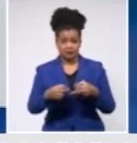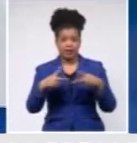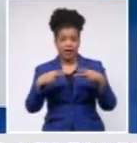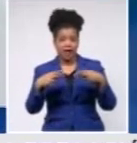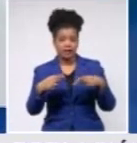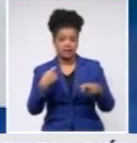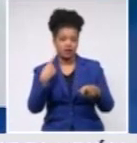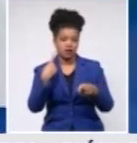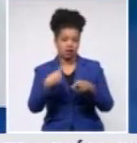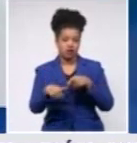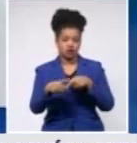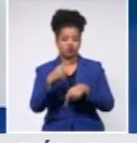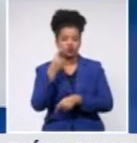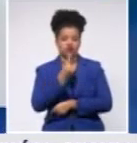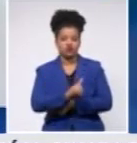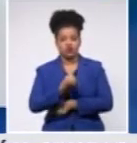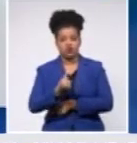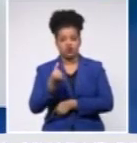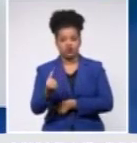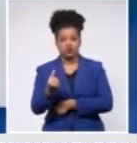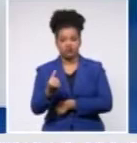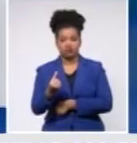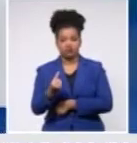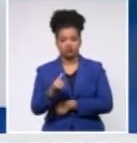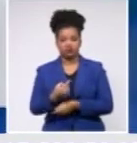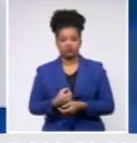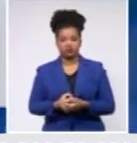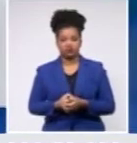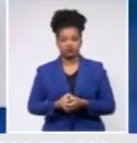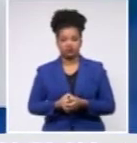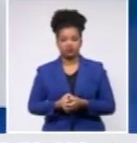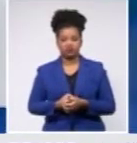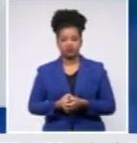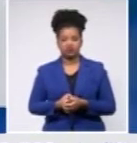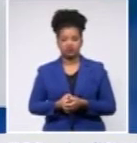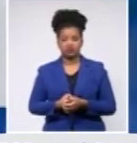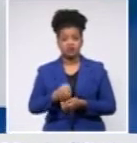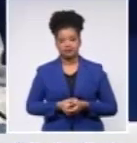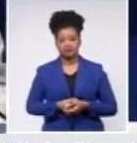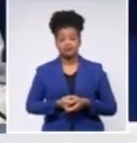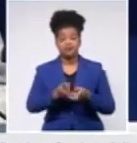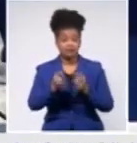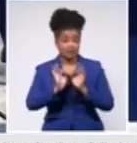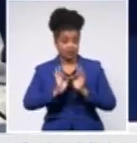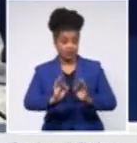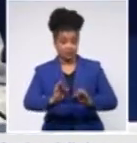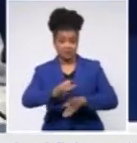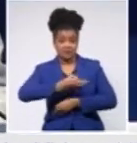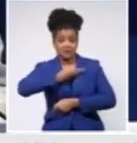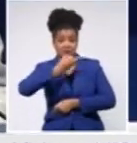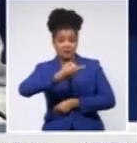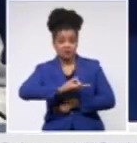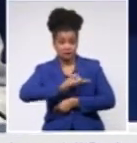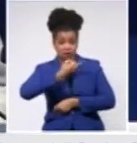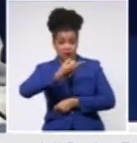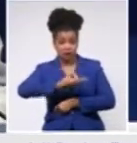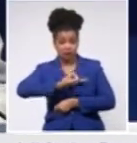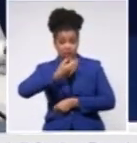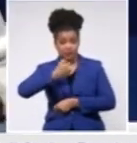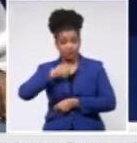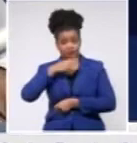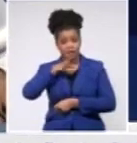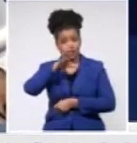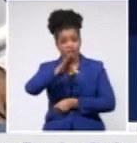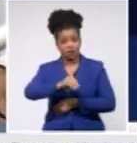with 2, and 1 case to the municipality of Morón. Given yesterday's results by